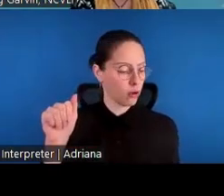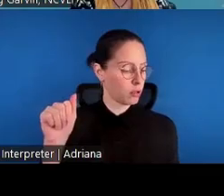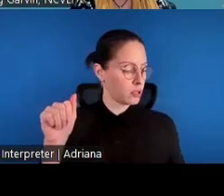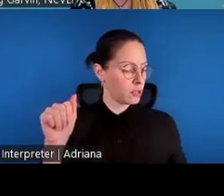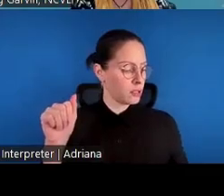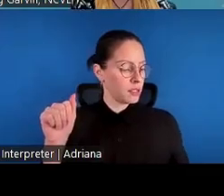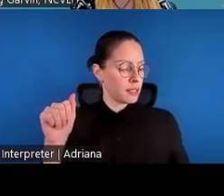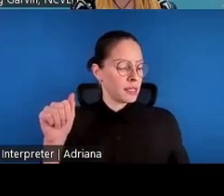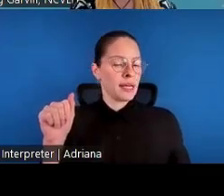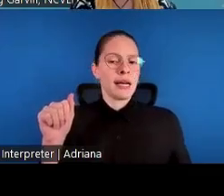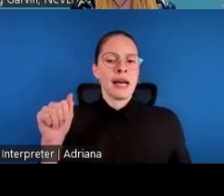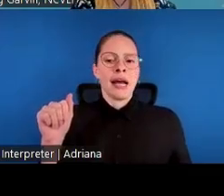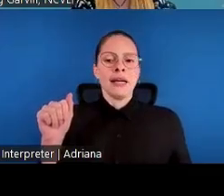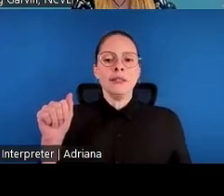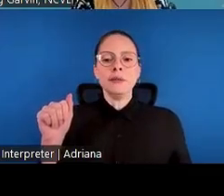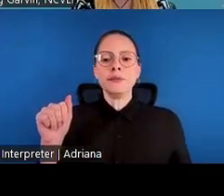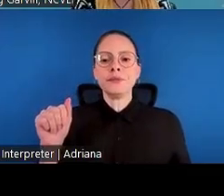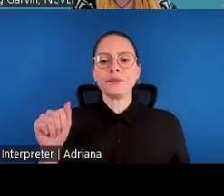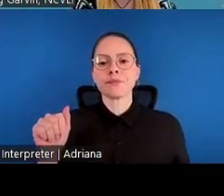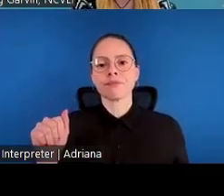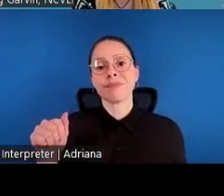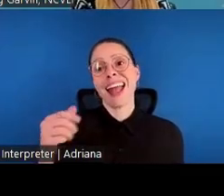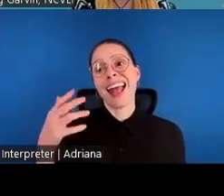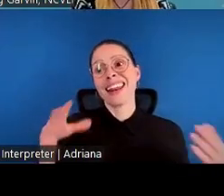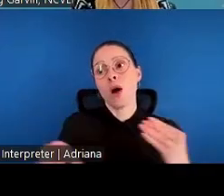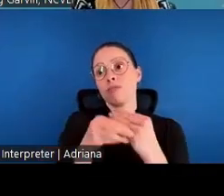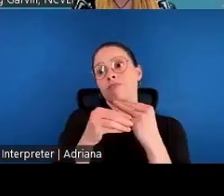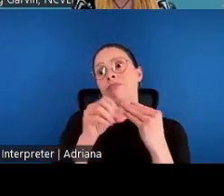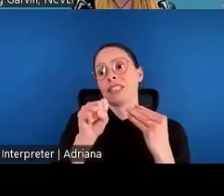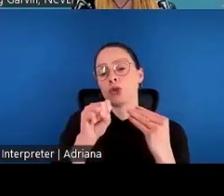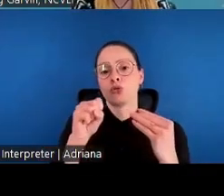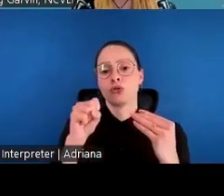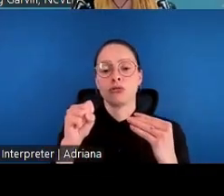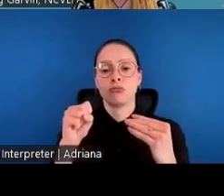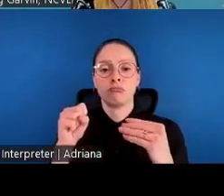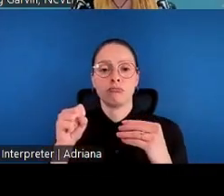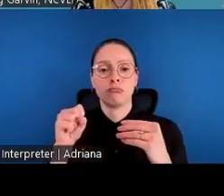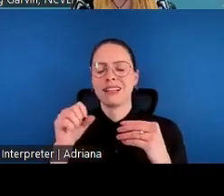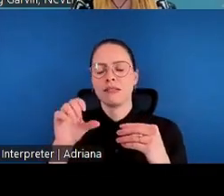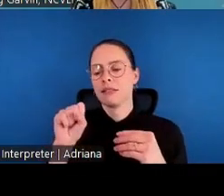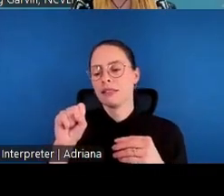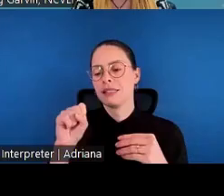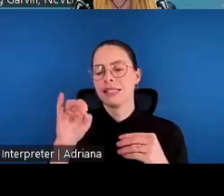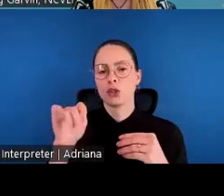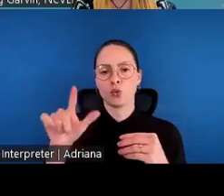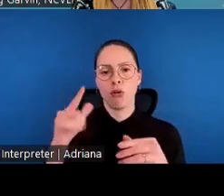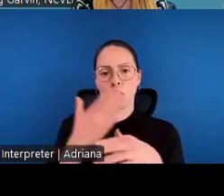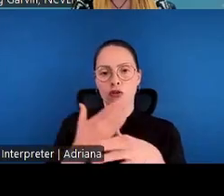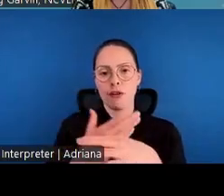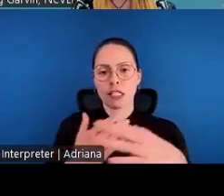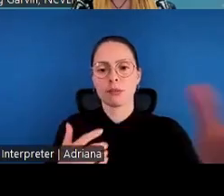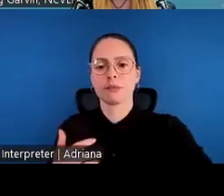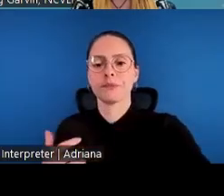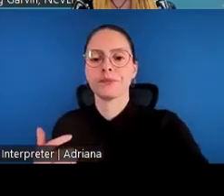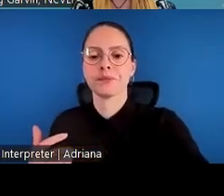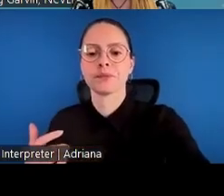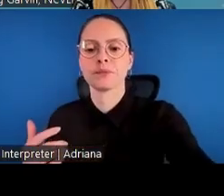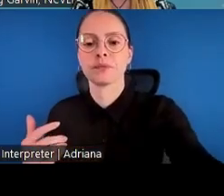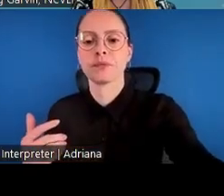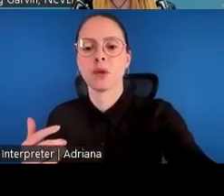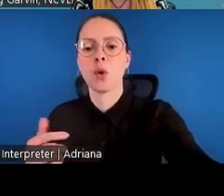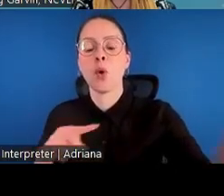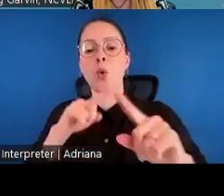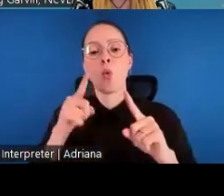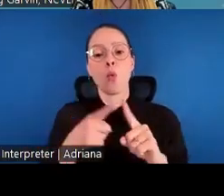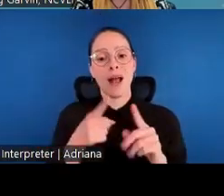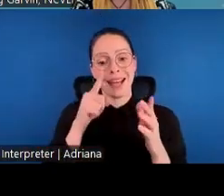and they're expanding to sexual harassment. So when those investigations are given, and mind you, they're for